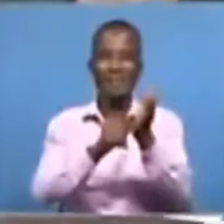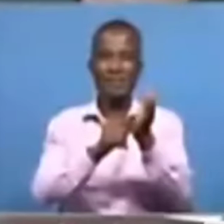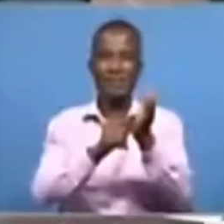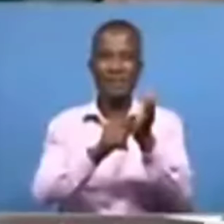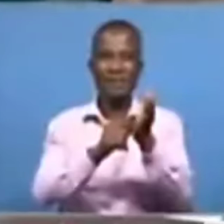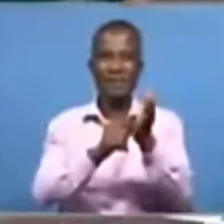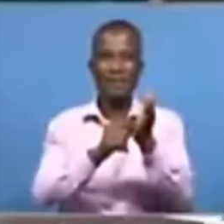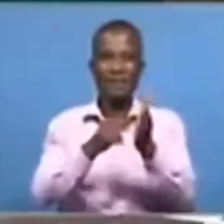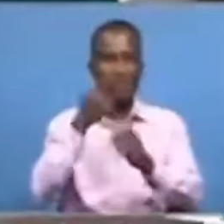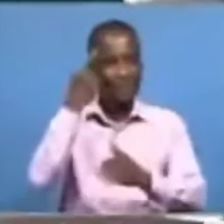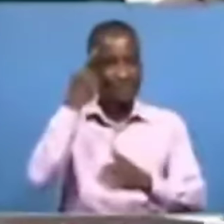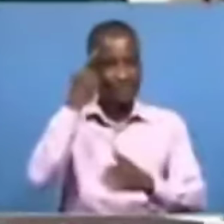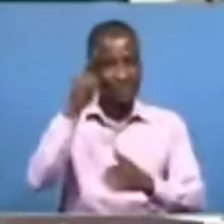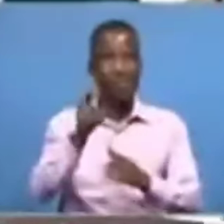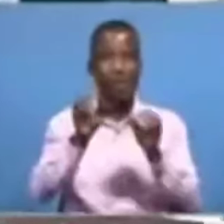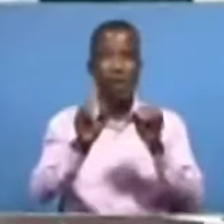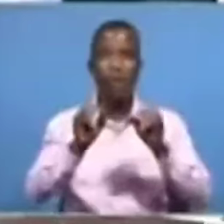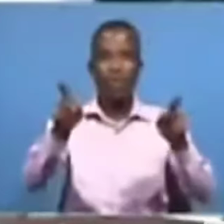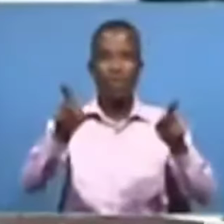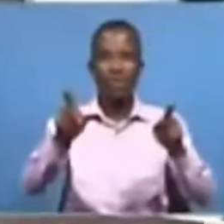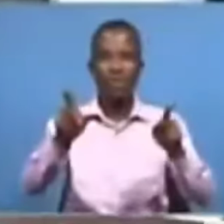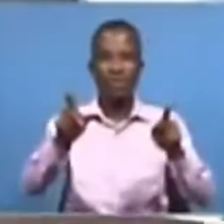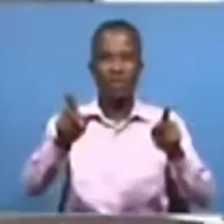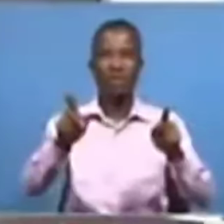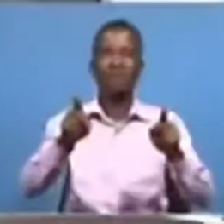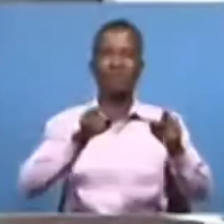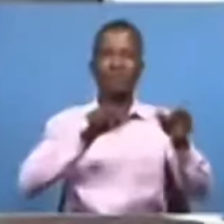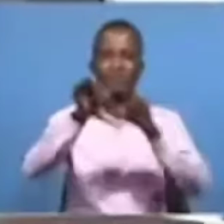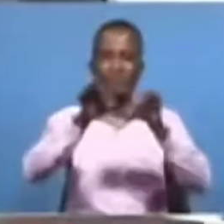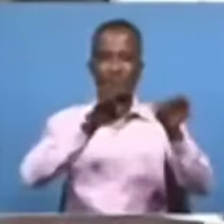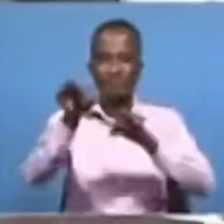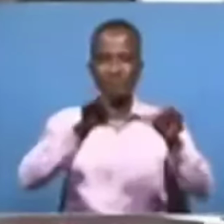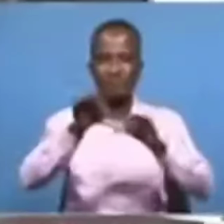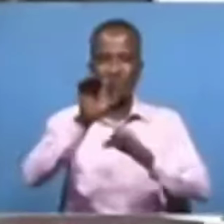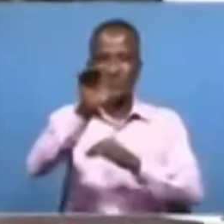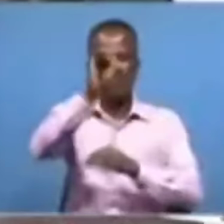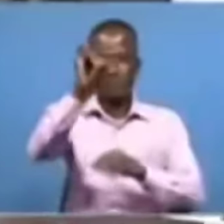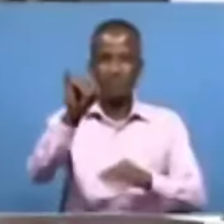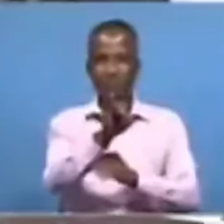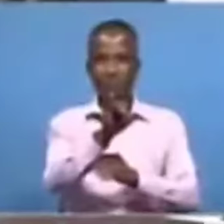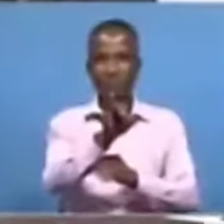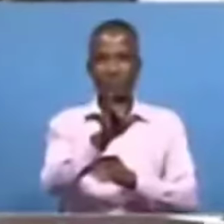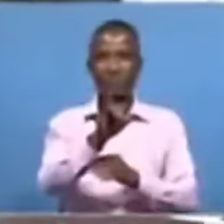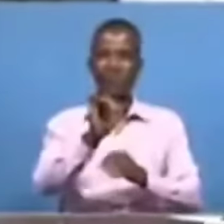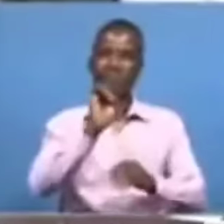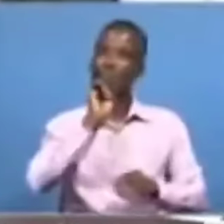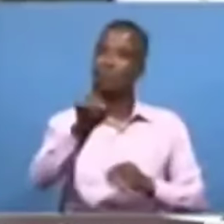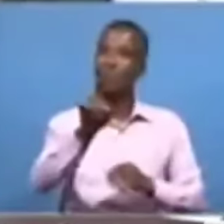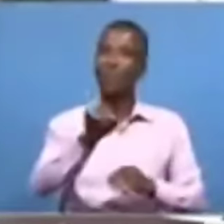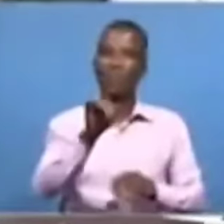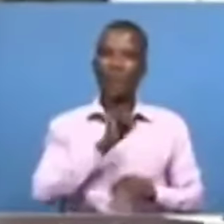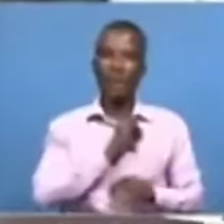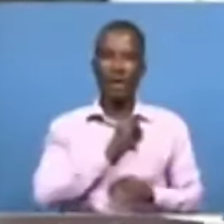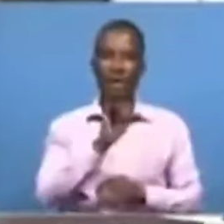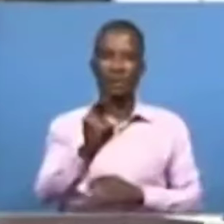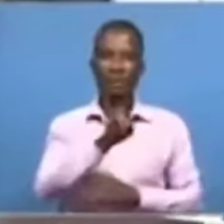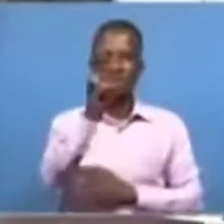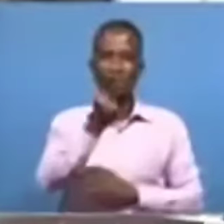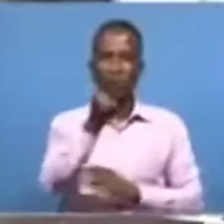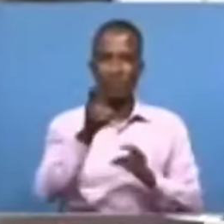for the opportunity to address you, because His Lordship the Chief Justice, in making the order, said I should use the same